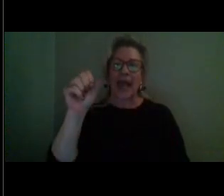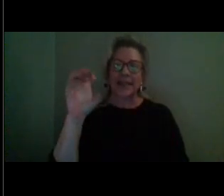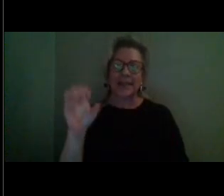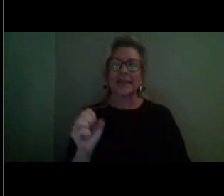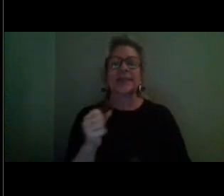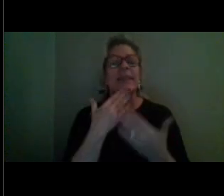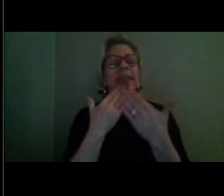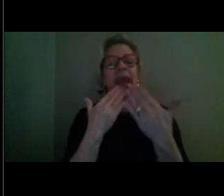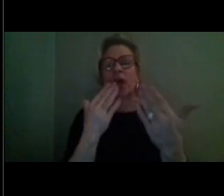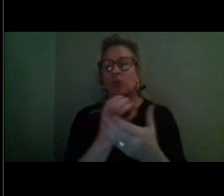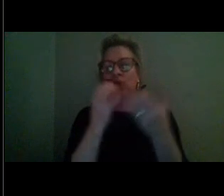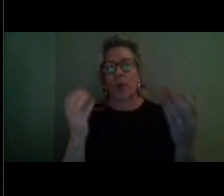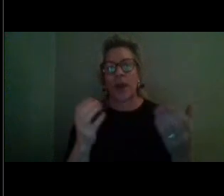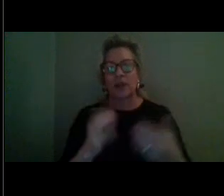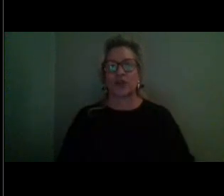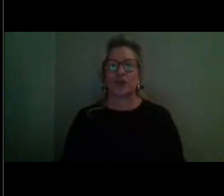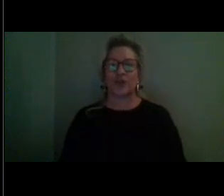much.